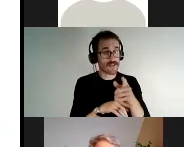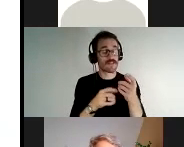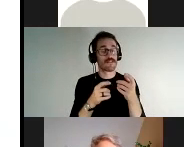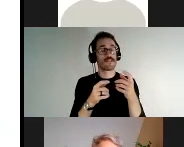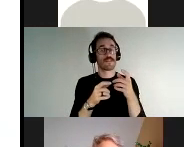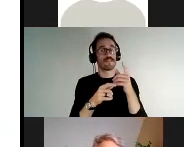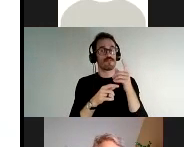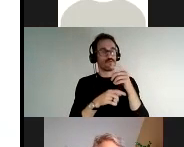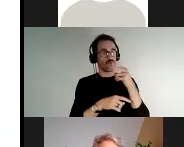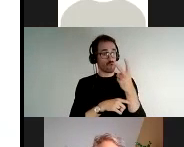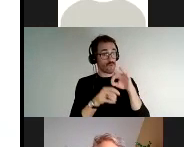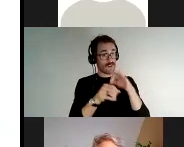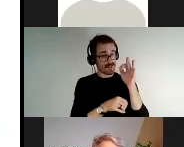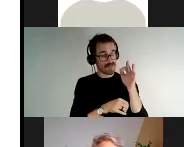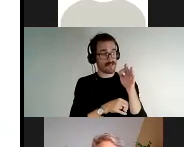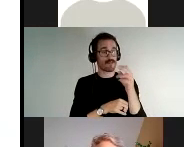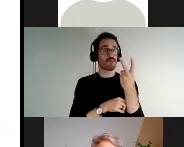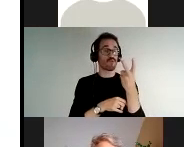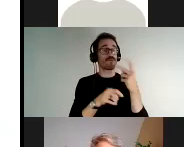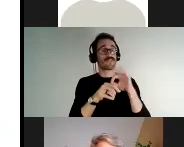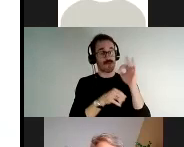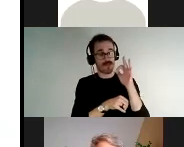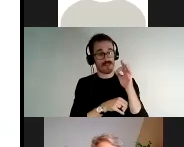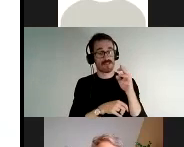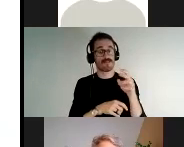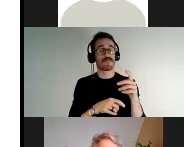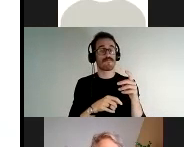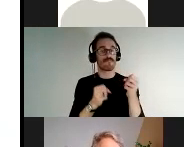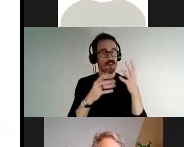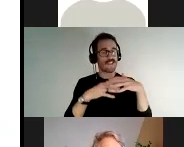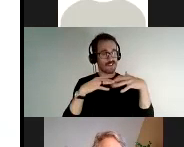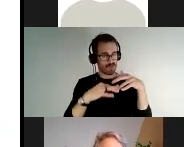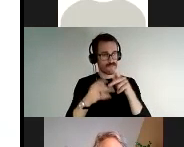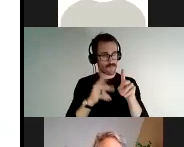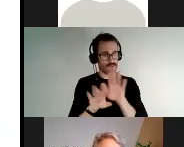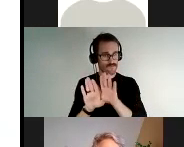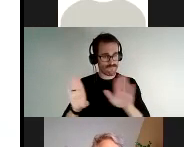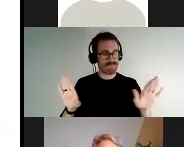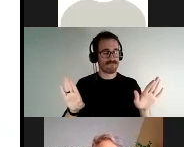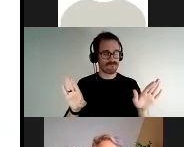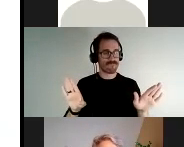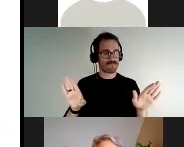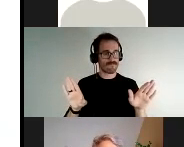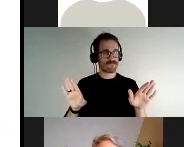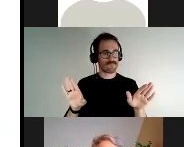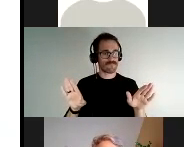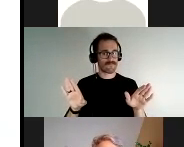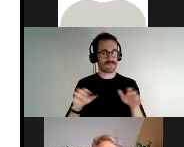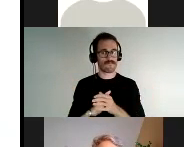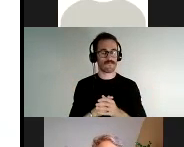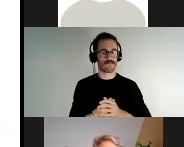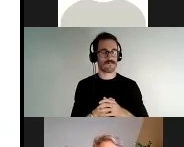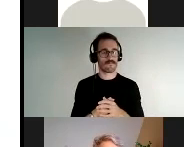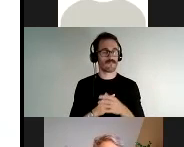if they are LGBT and indigenous. It's important to note that not all indigenous